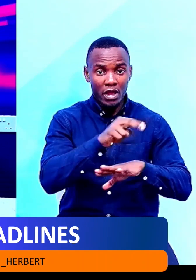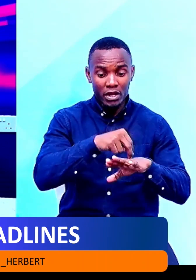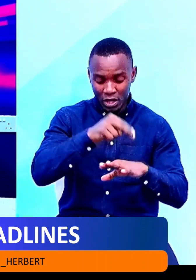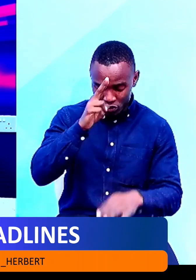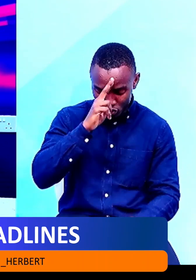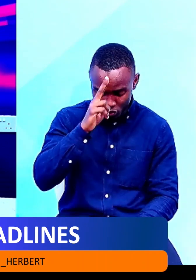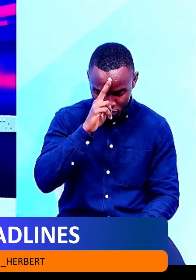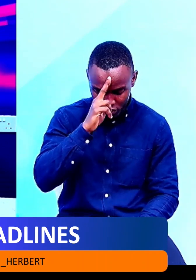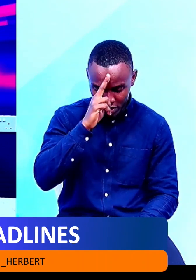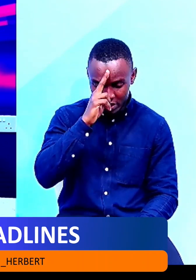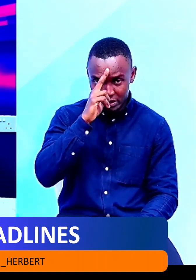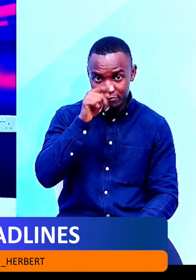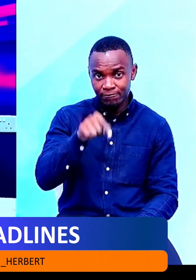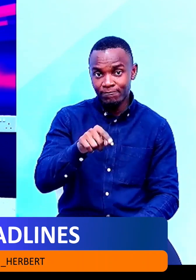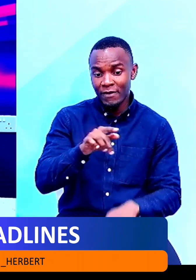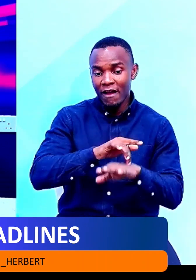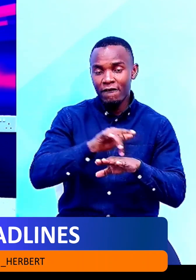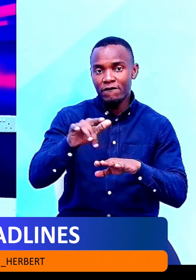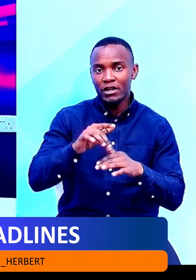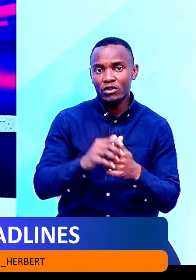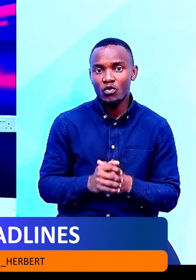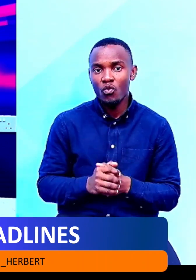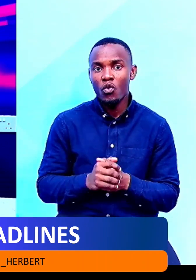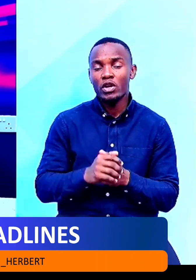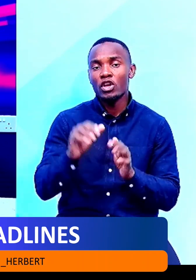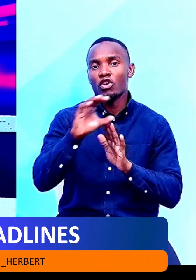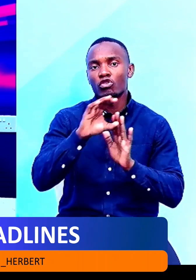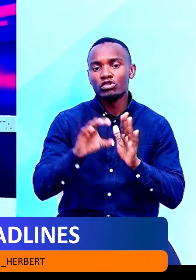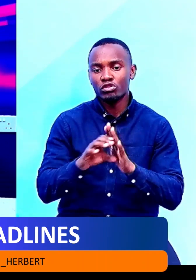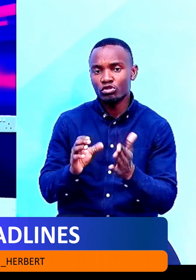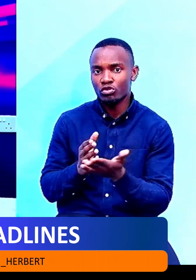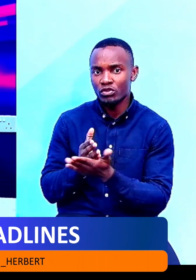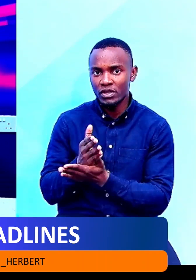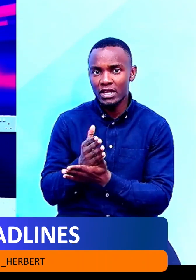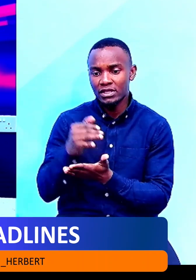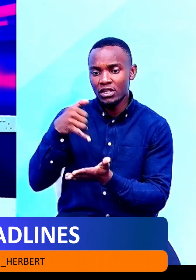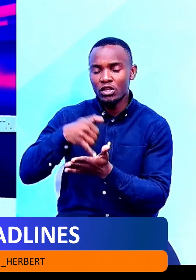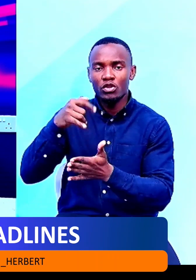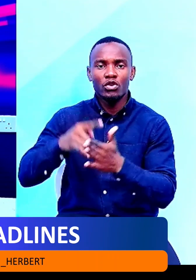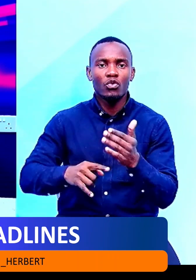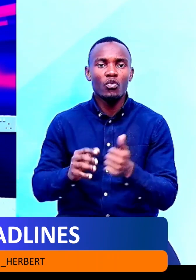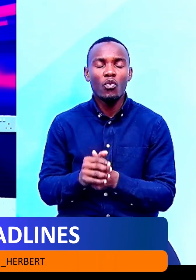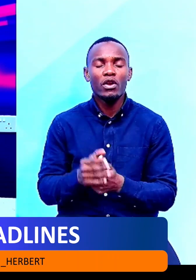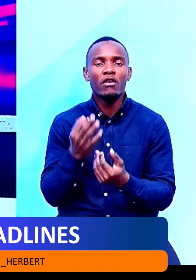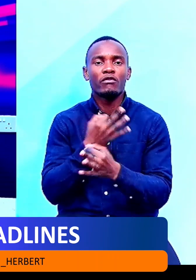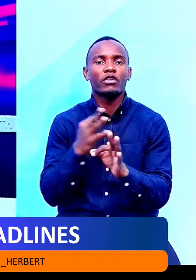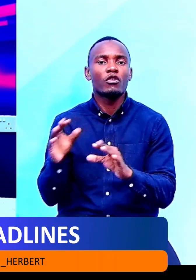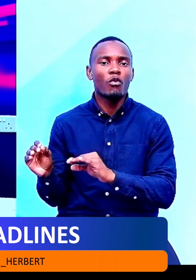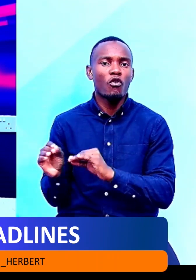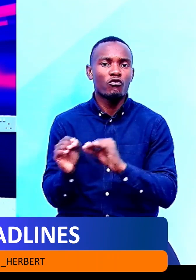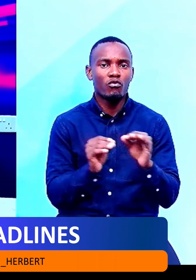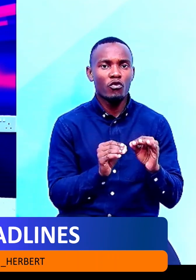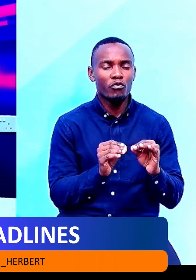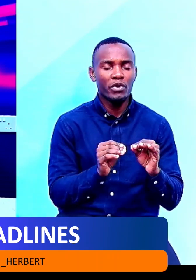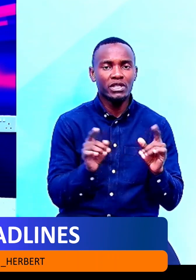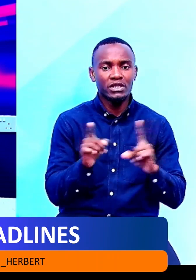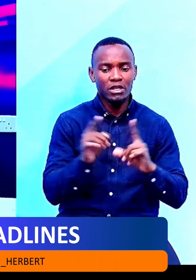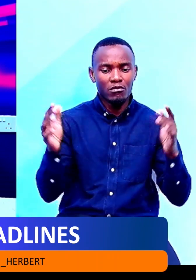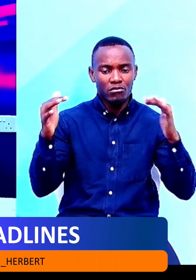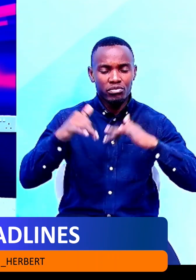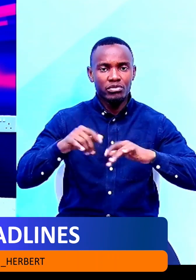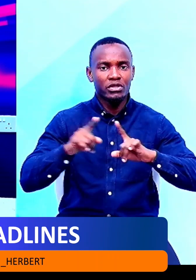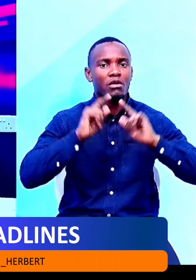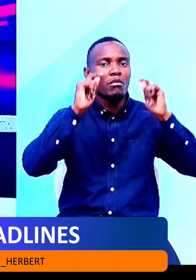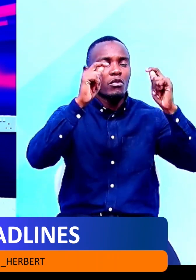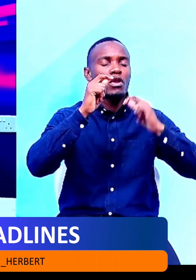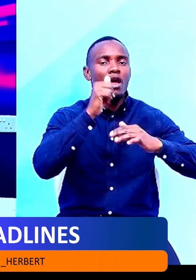on key constitutional rights, including freedom of movement, assembly, and protest as provided under Article